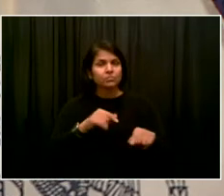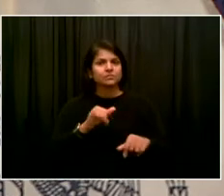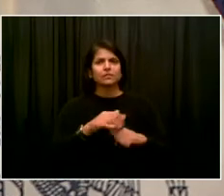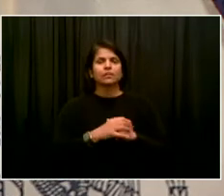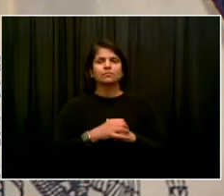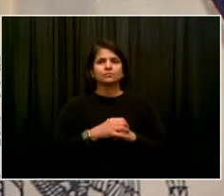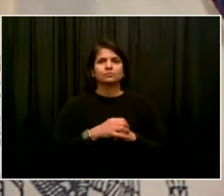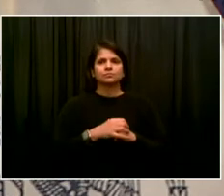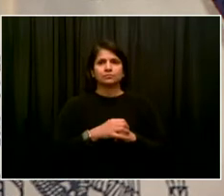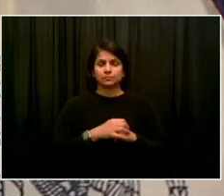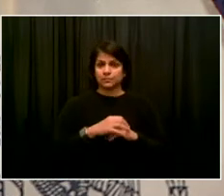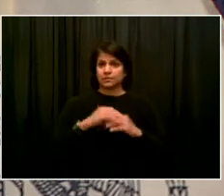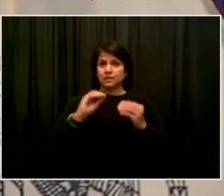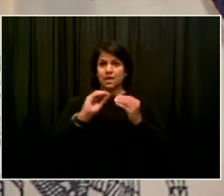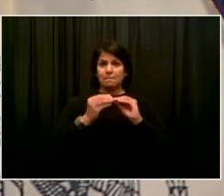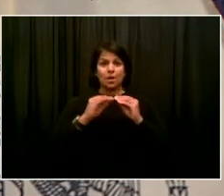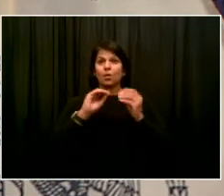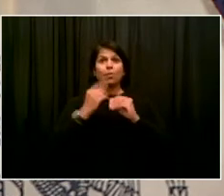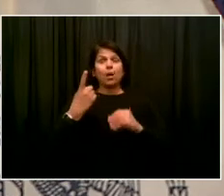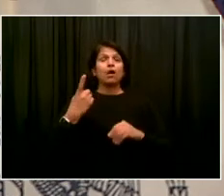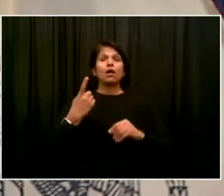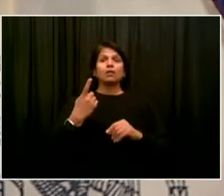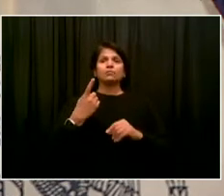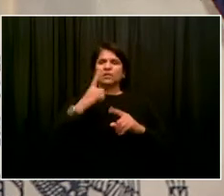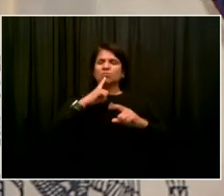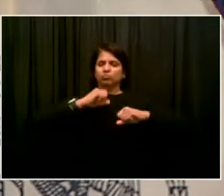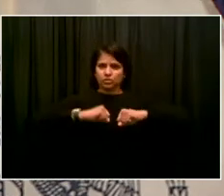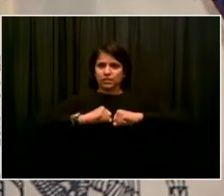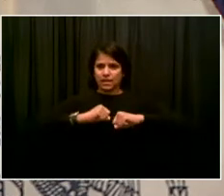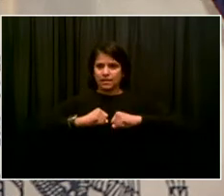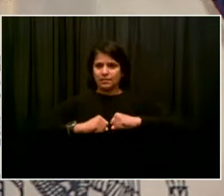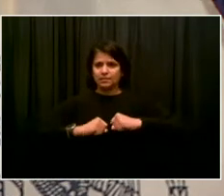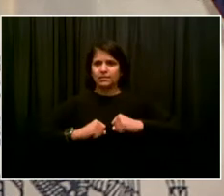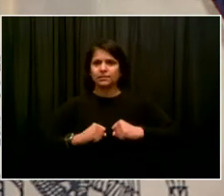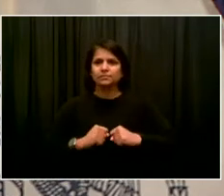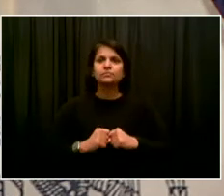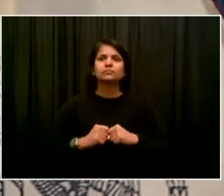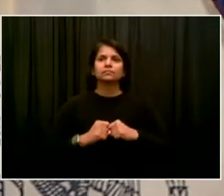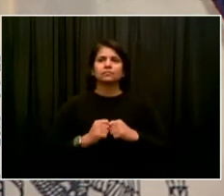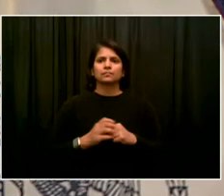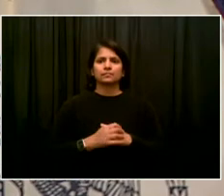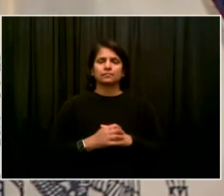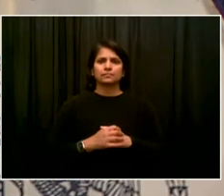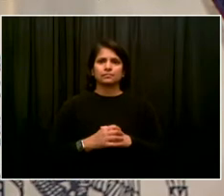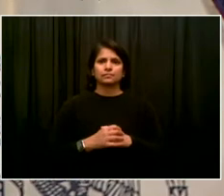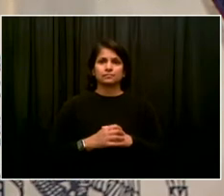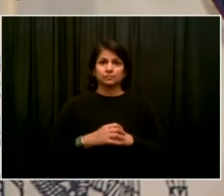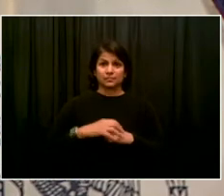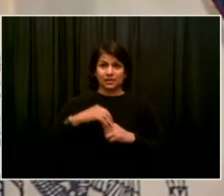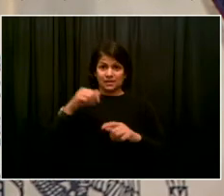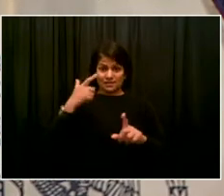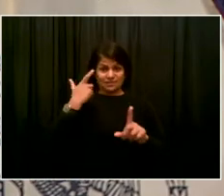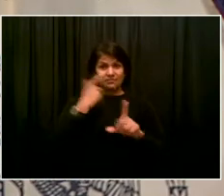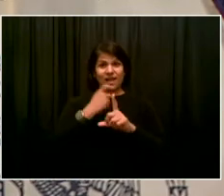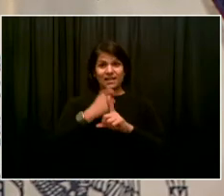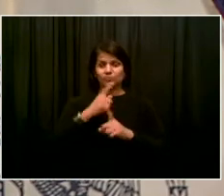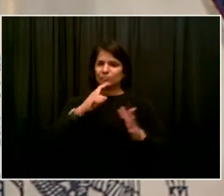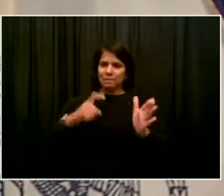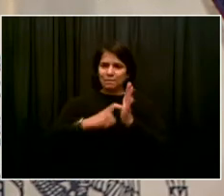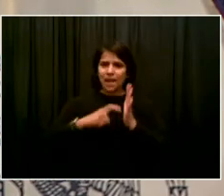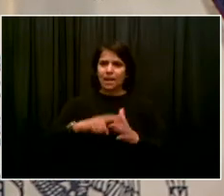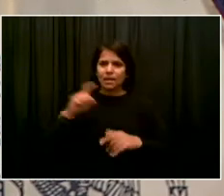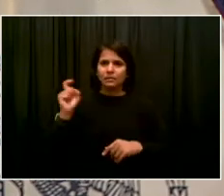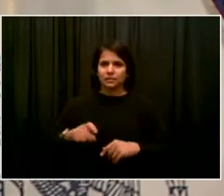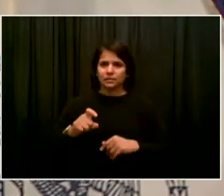people. And we have had this vaccine mandate for our indoor